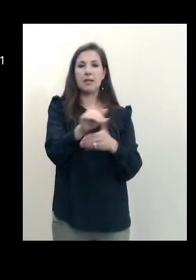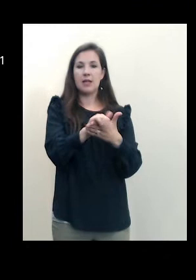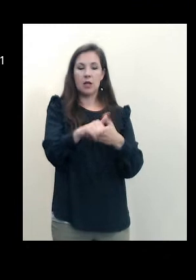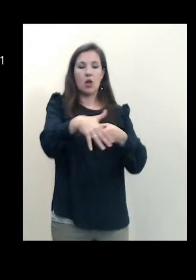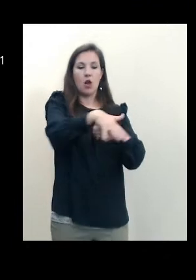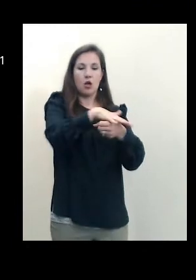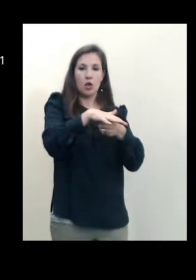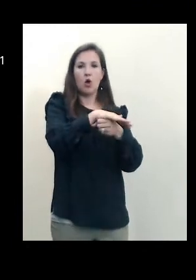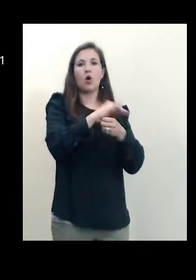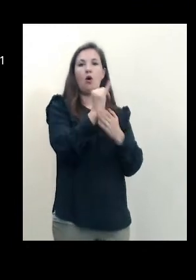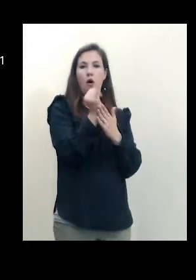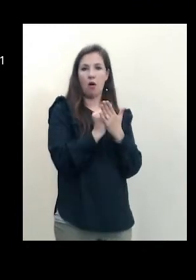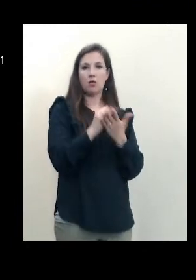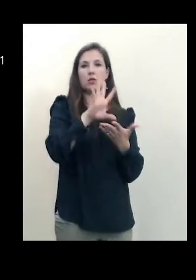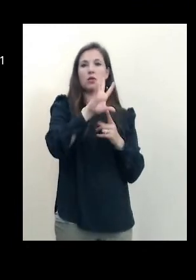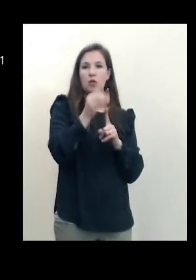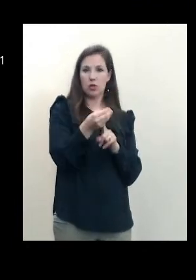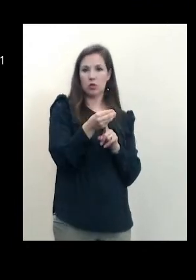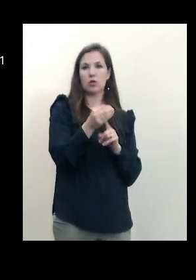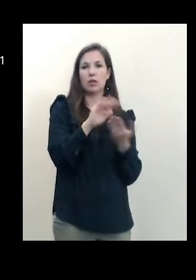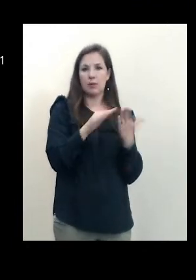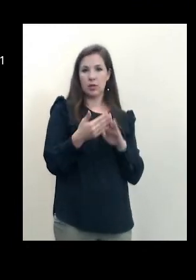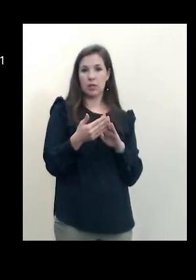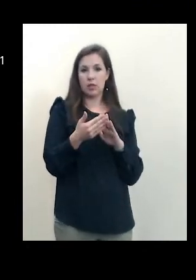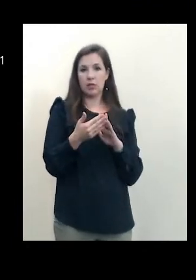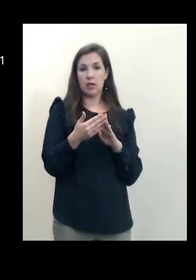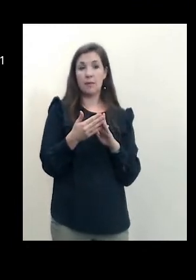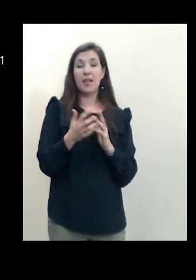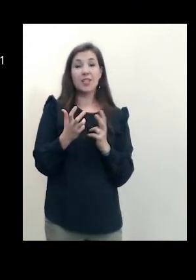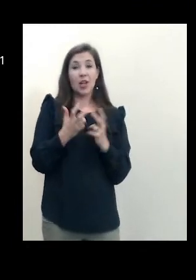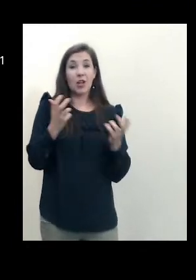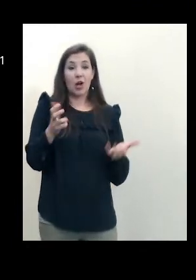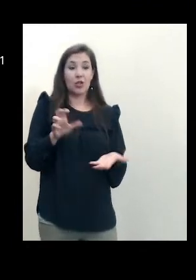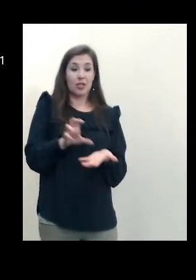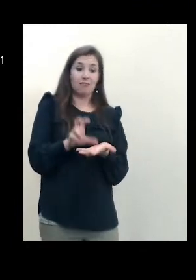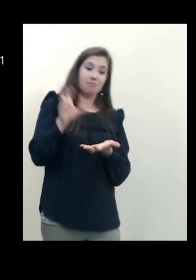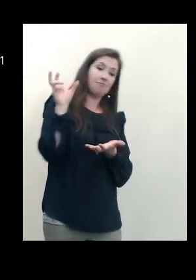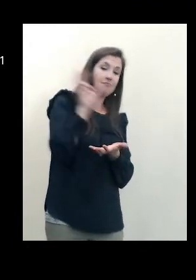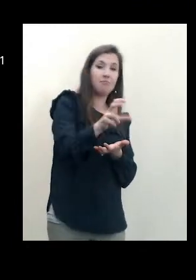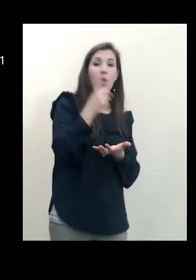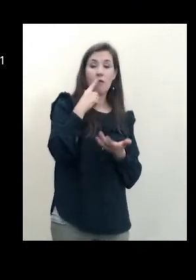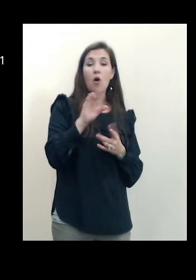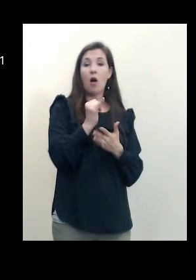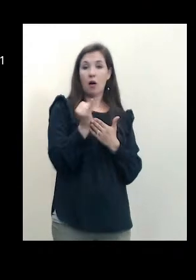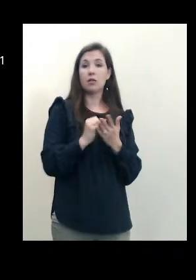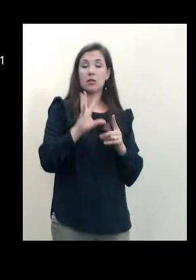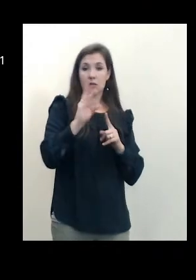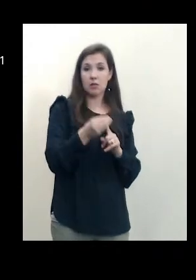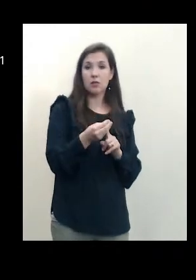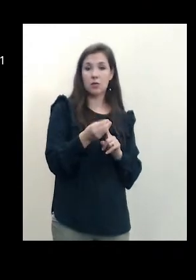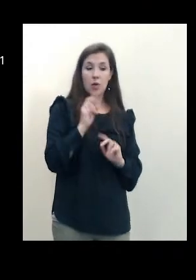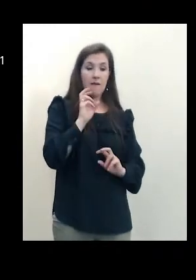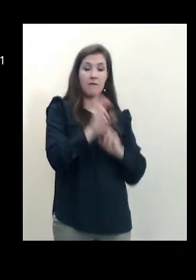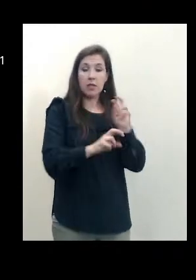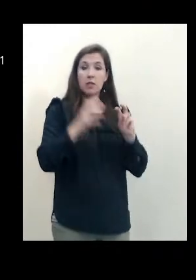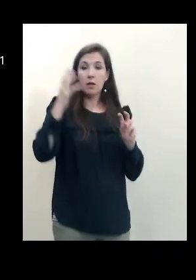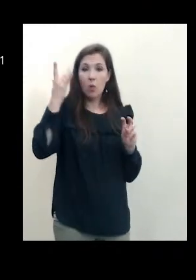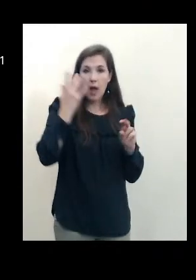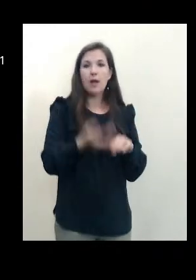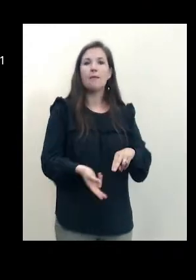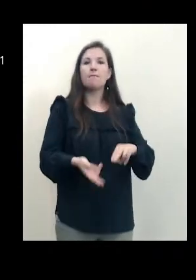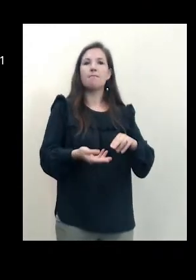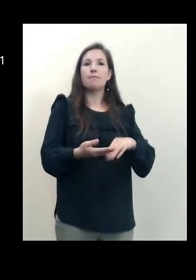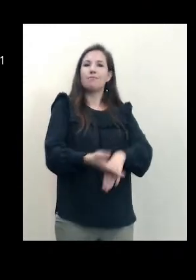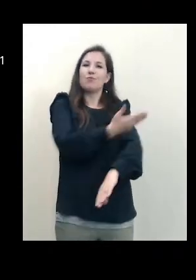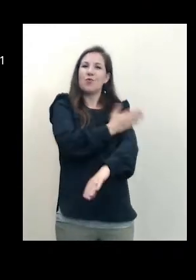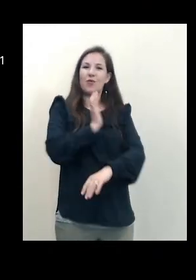and cultural community. It's the largest funding that the county has ever seen for arts and culturals. We are investing in our arts and culturals because they improve our quality